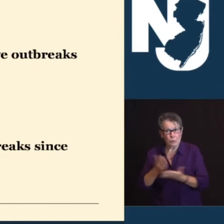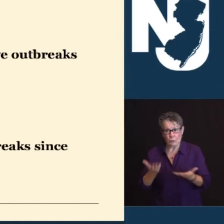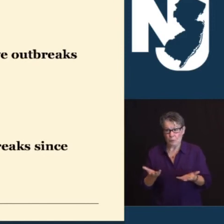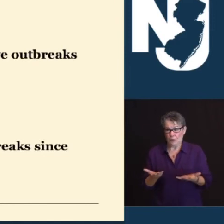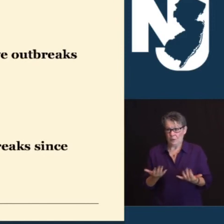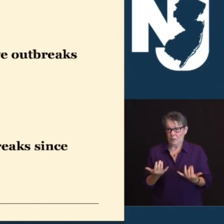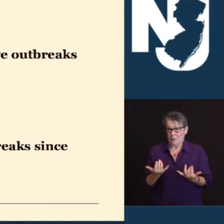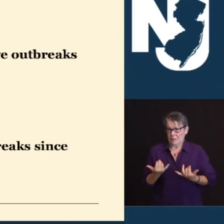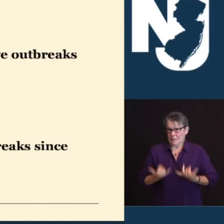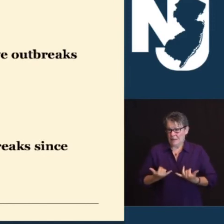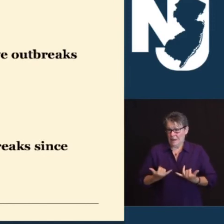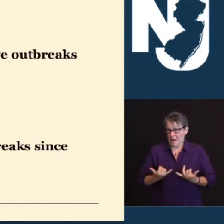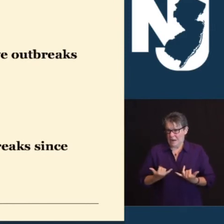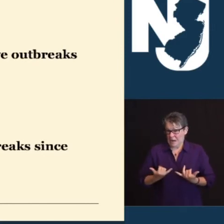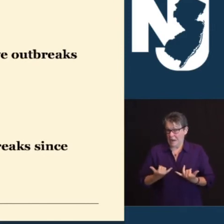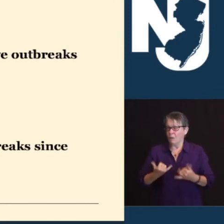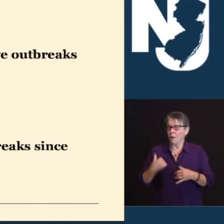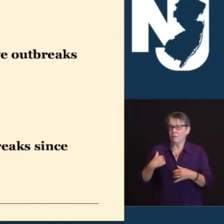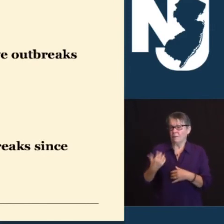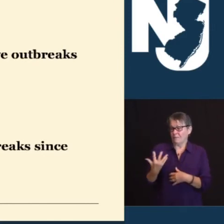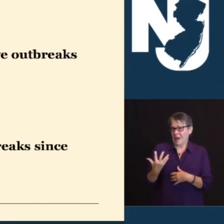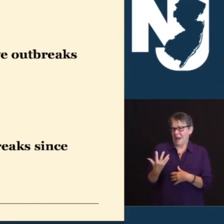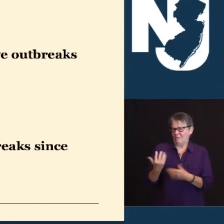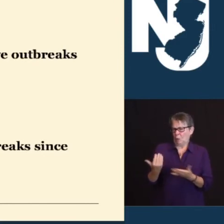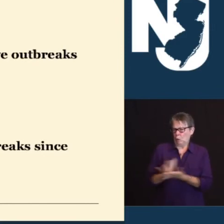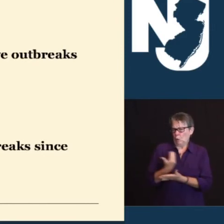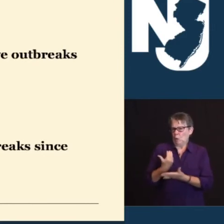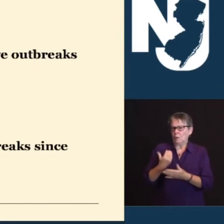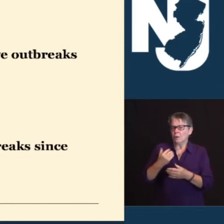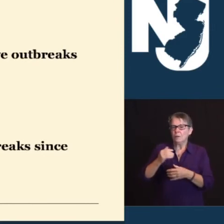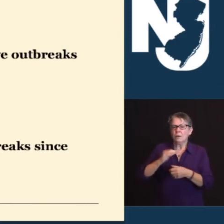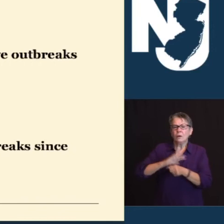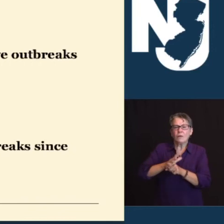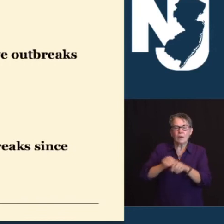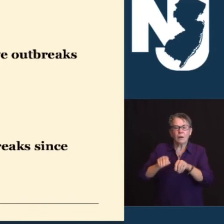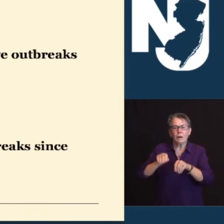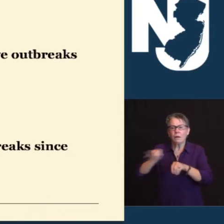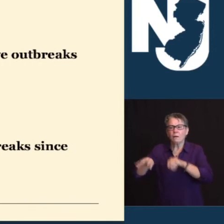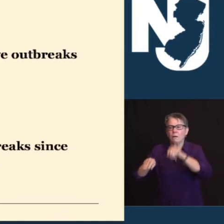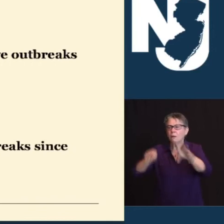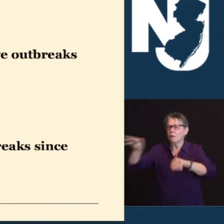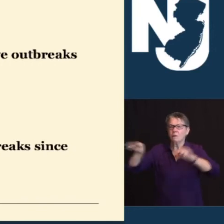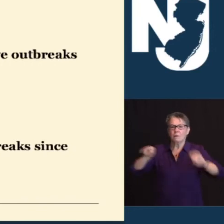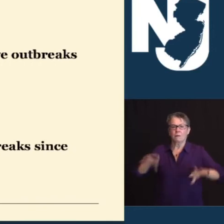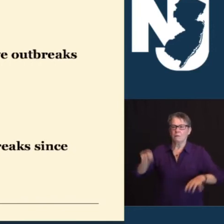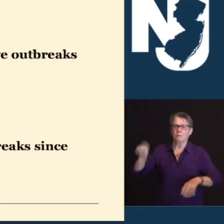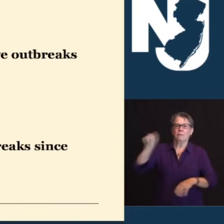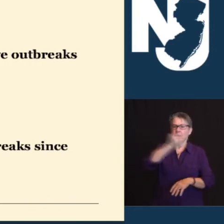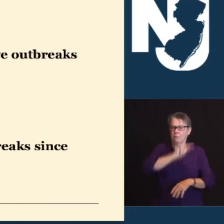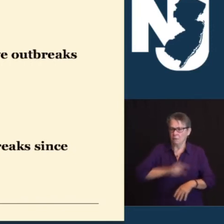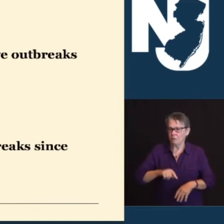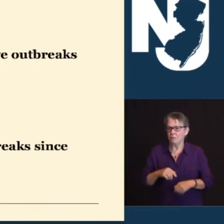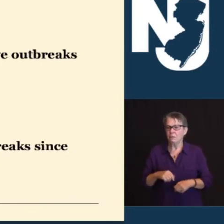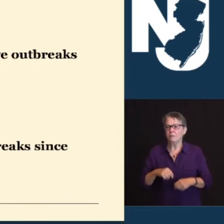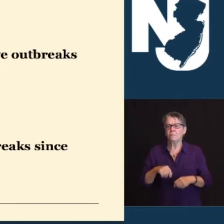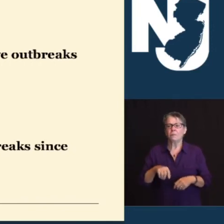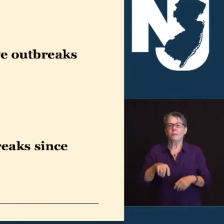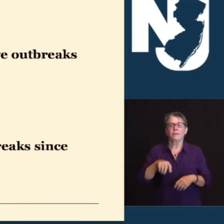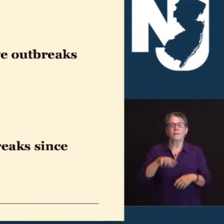to 47 new cases of coronavirus infection. Since the beginning of our school year, we've seen a total